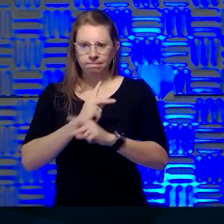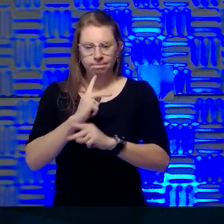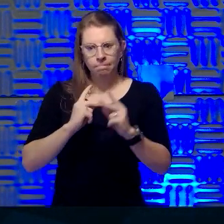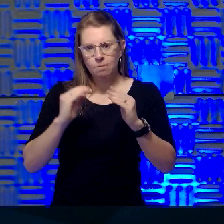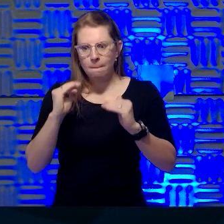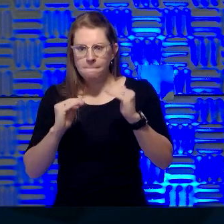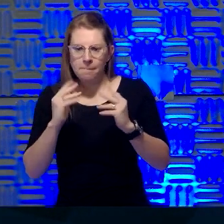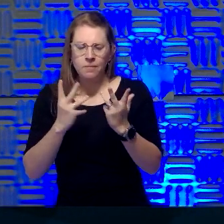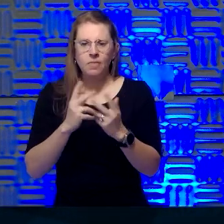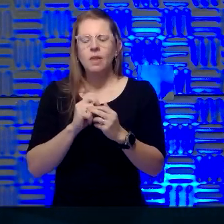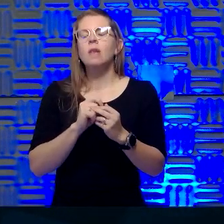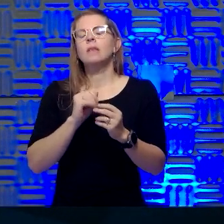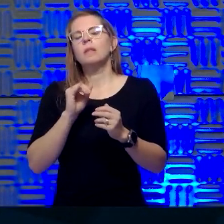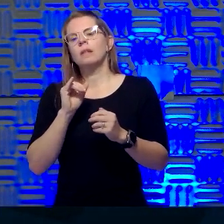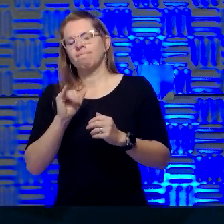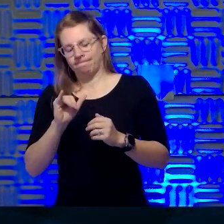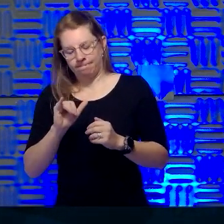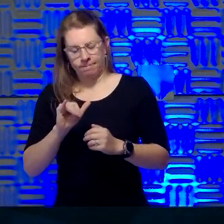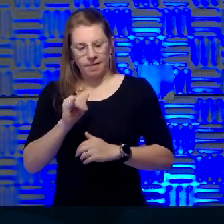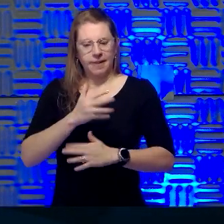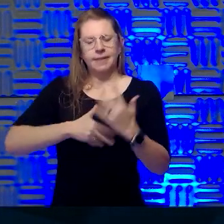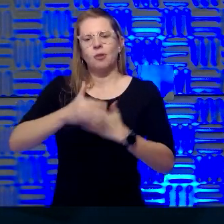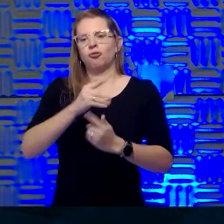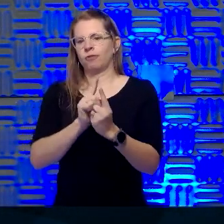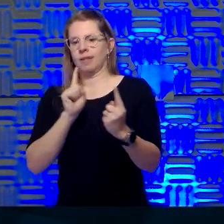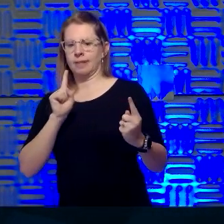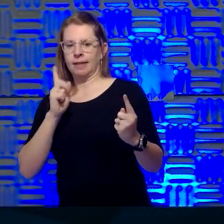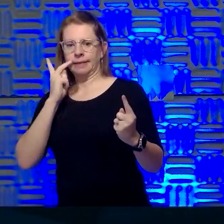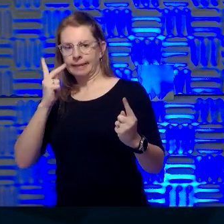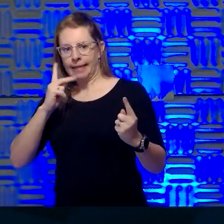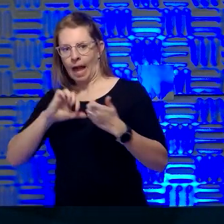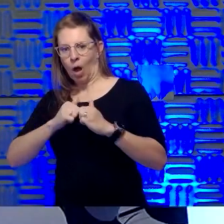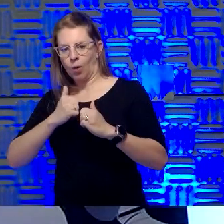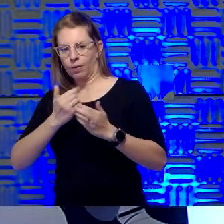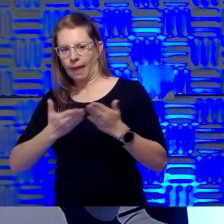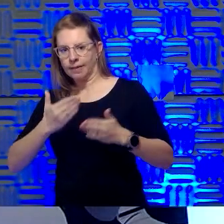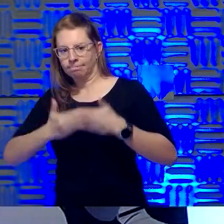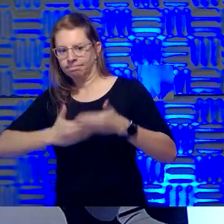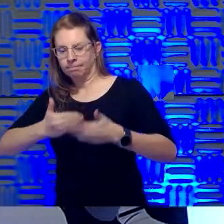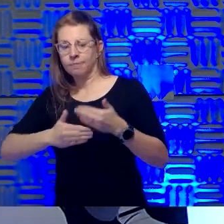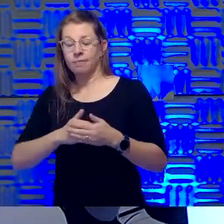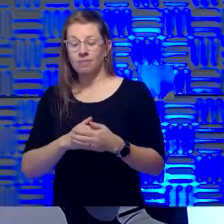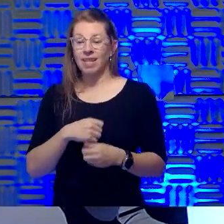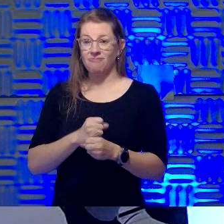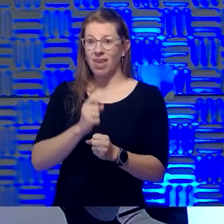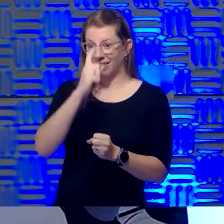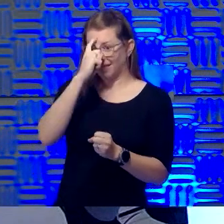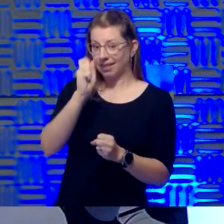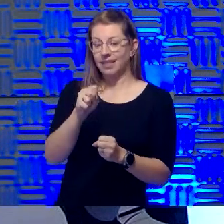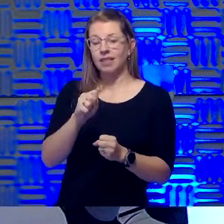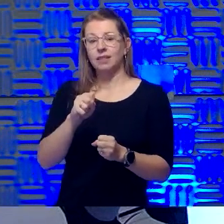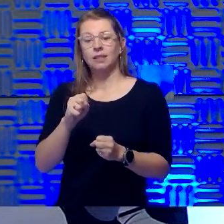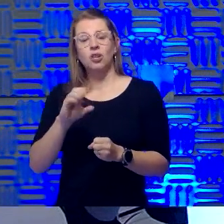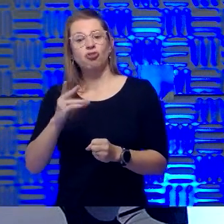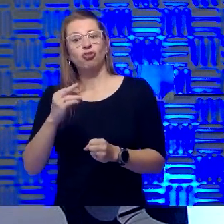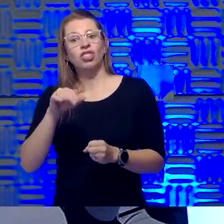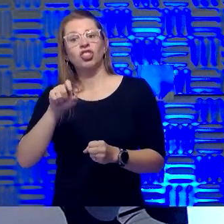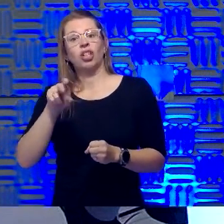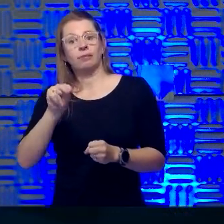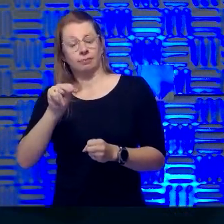continue distancing as much as you can, and then you see how things go. I think that makes a lot of sense. Christian, thoughts?